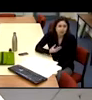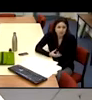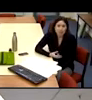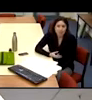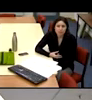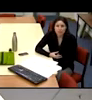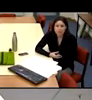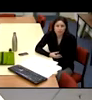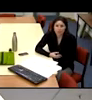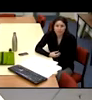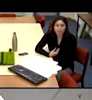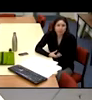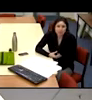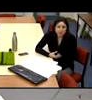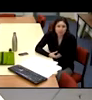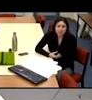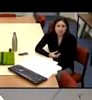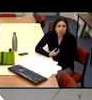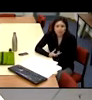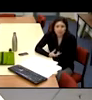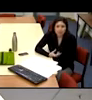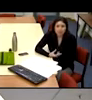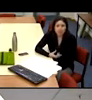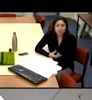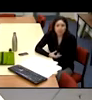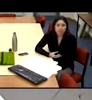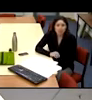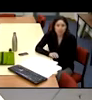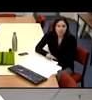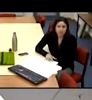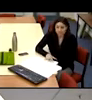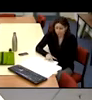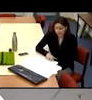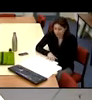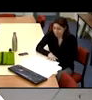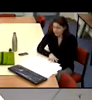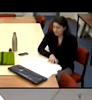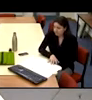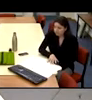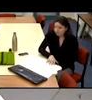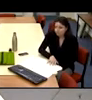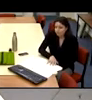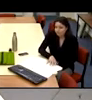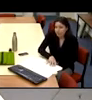to leave. He chose to become a refugee. And for him, that was him upholding his beliefs, so there's no shame in it.